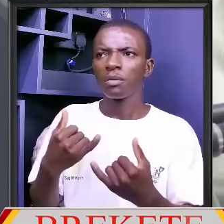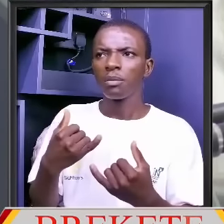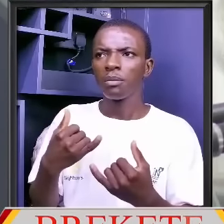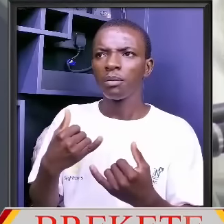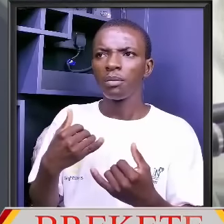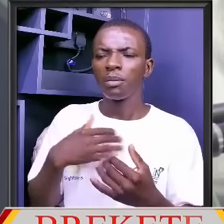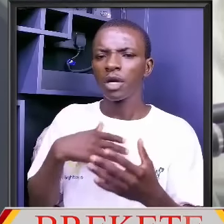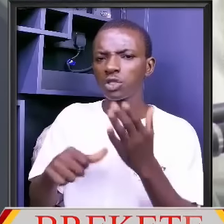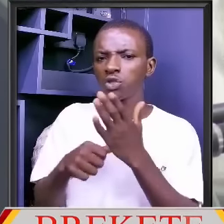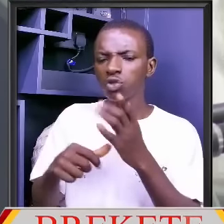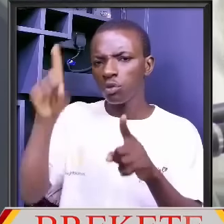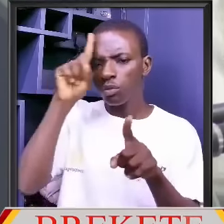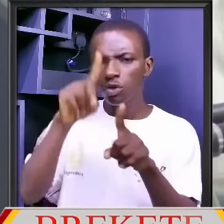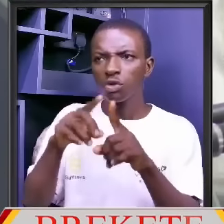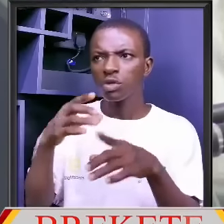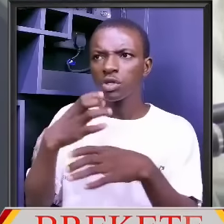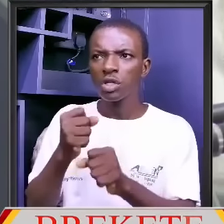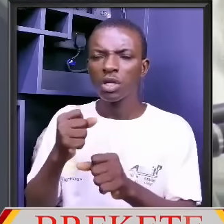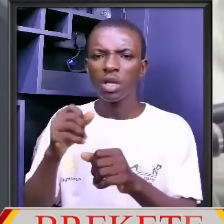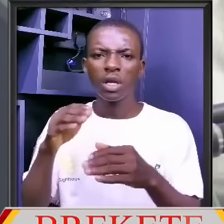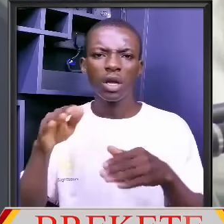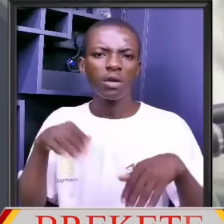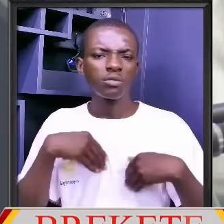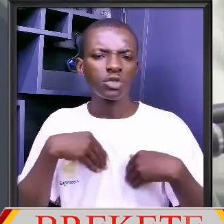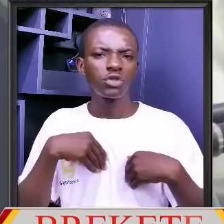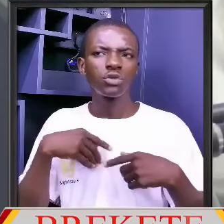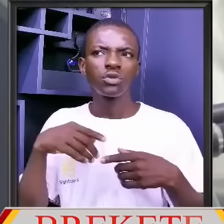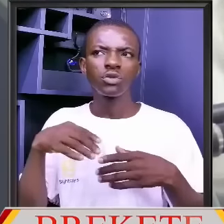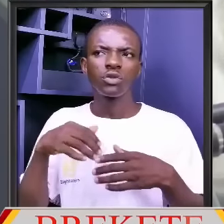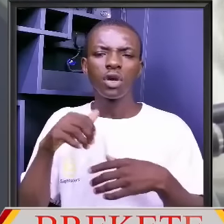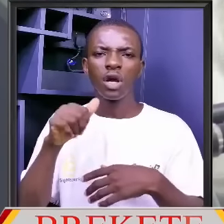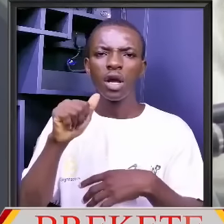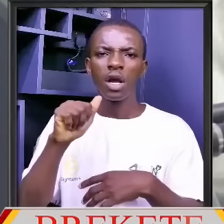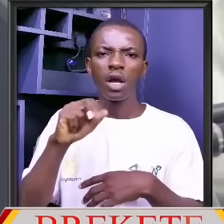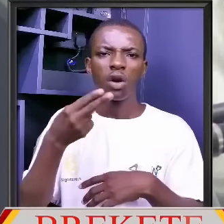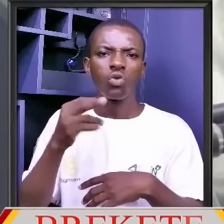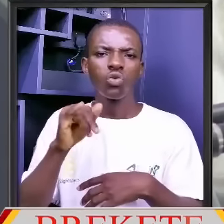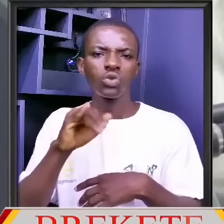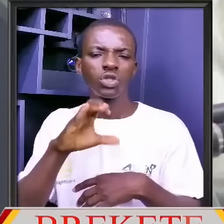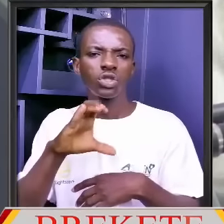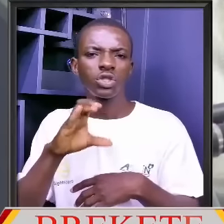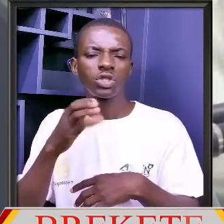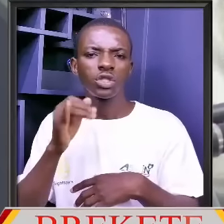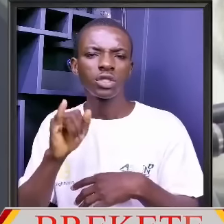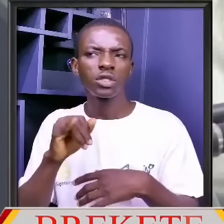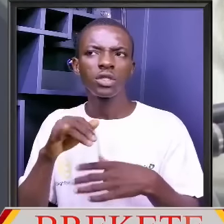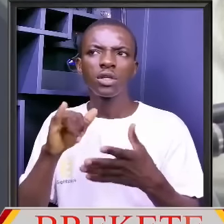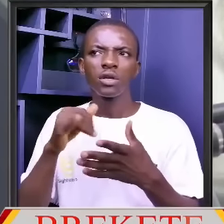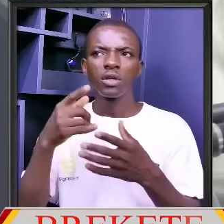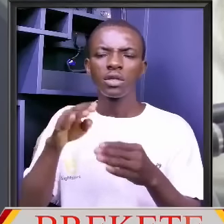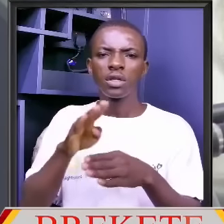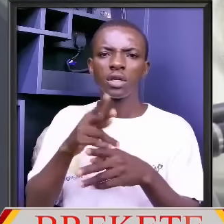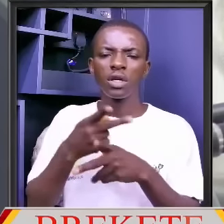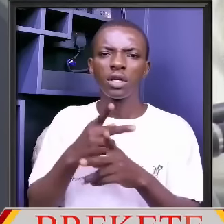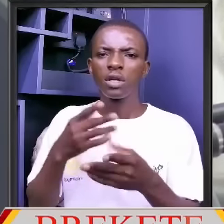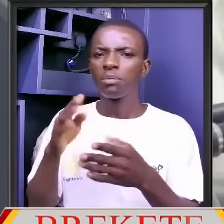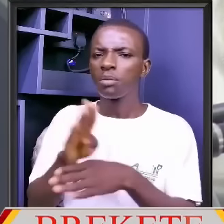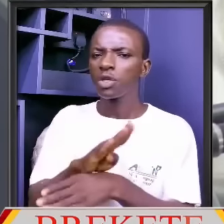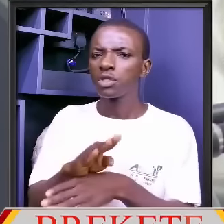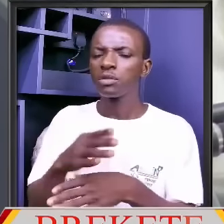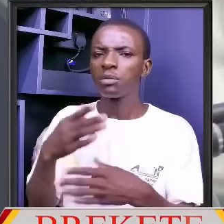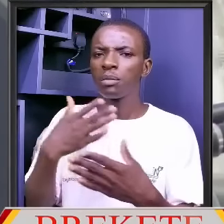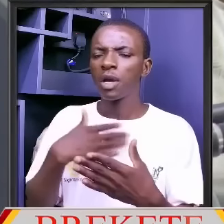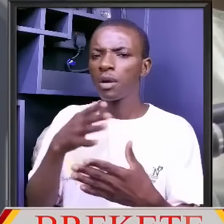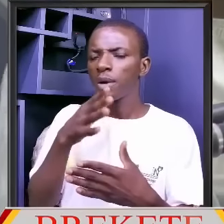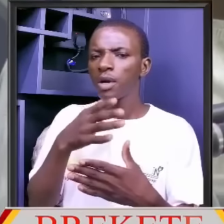my senior brother don't get admission for Auchi. The woman way they give my mama credit business. My mama they